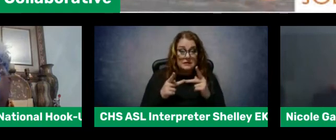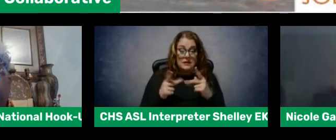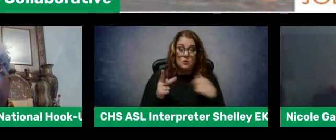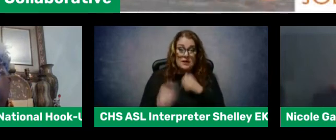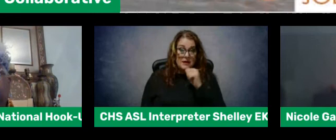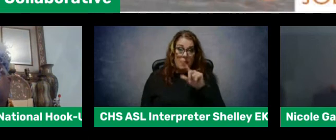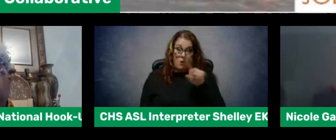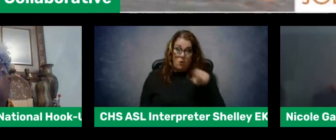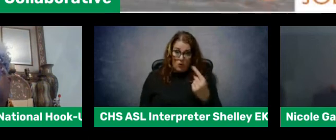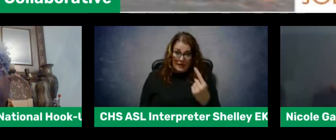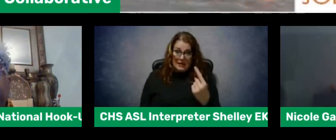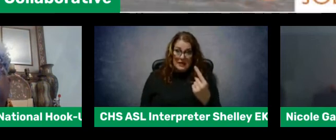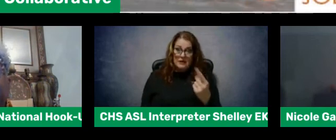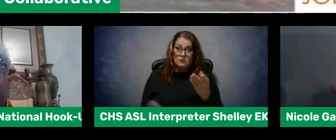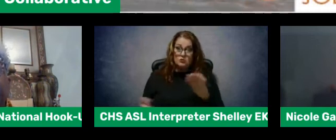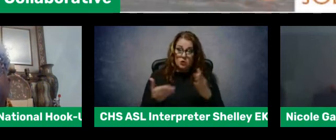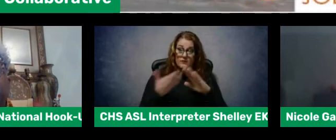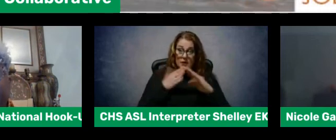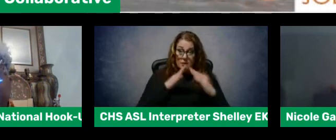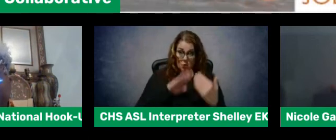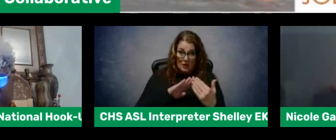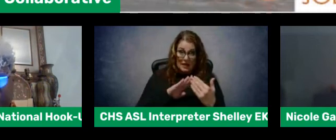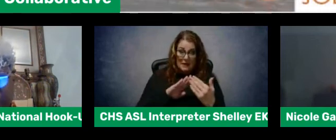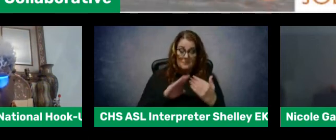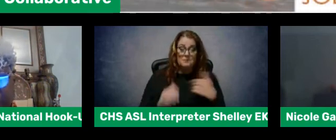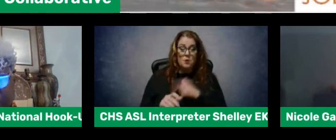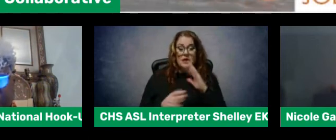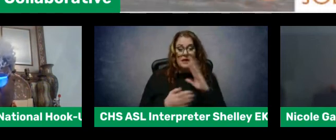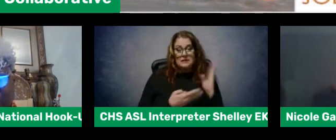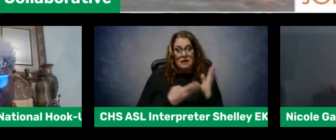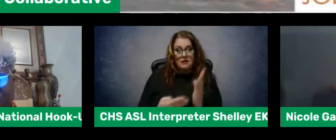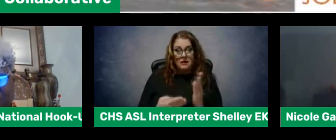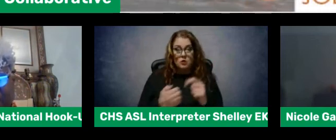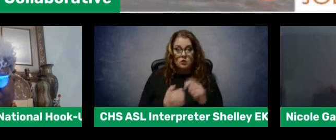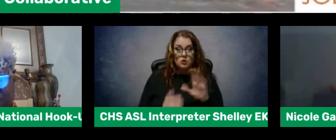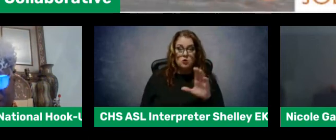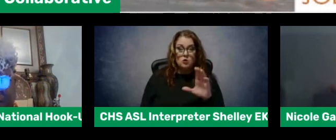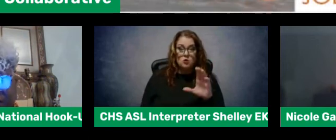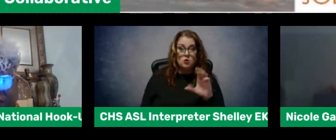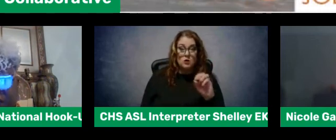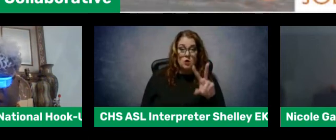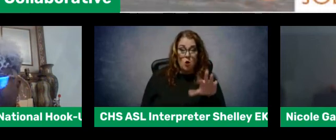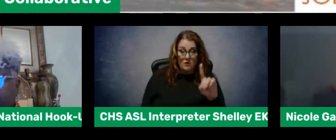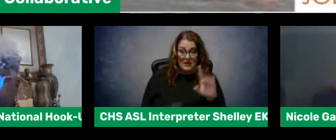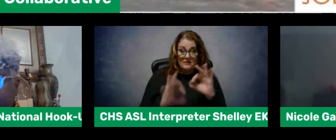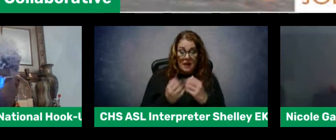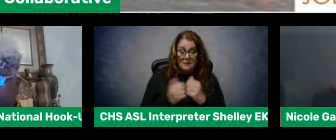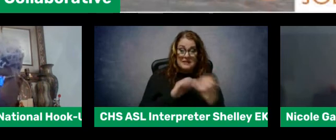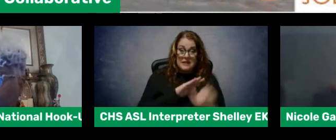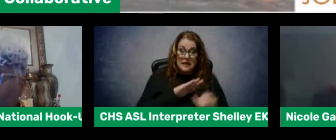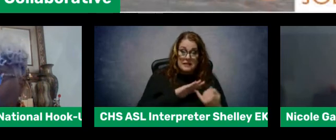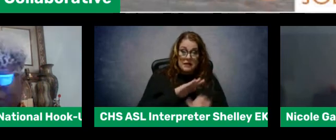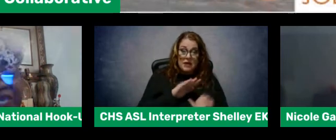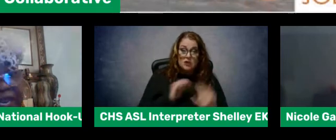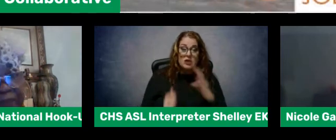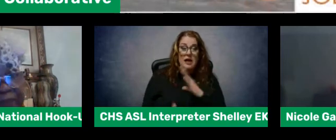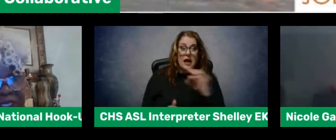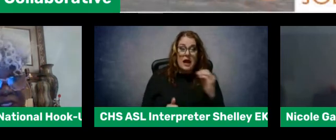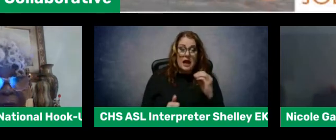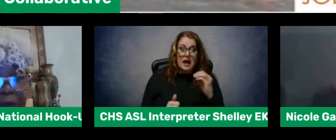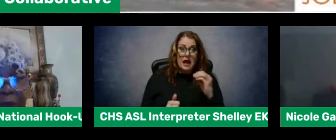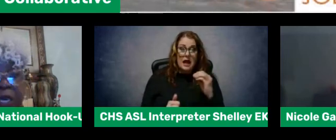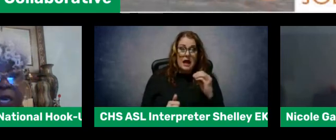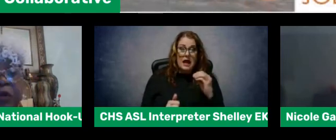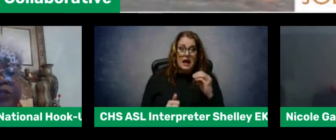only serve the community, we deliver to the COVID families in isolation and or that have